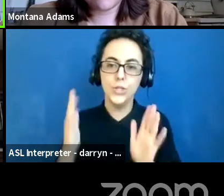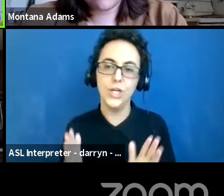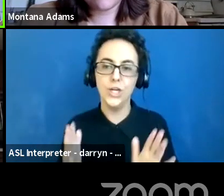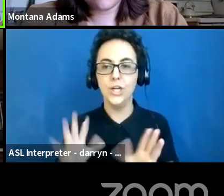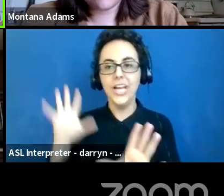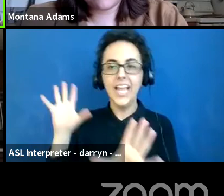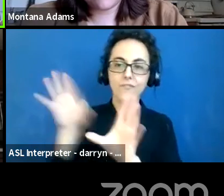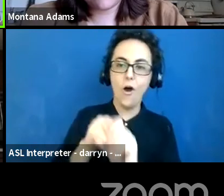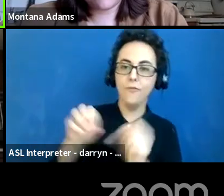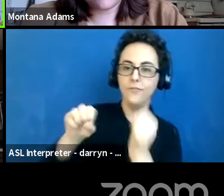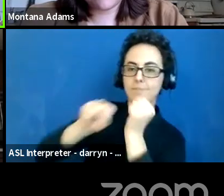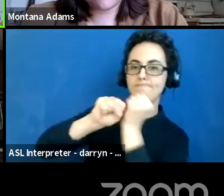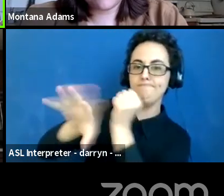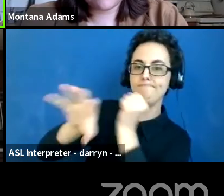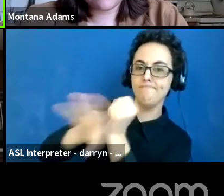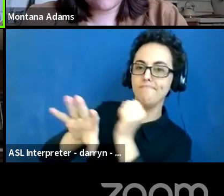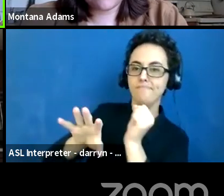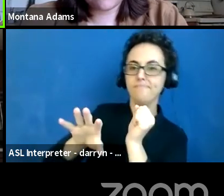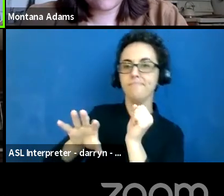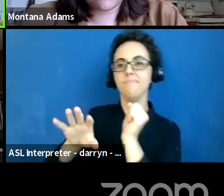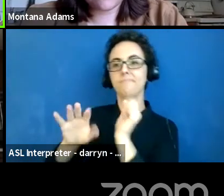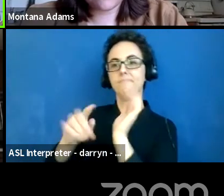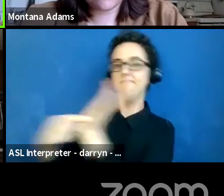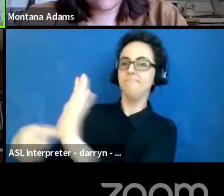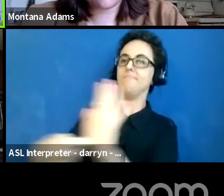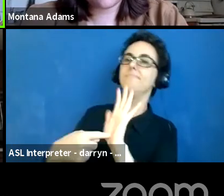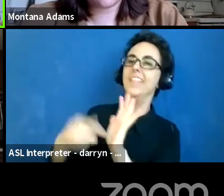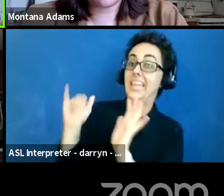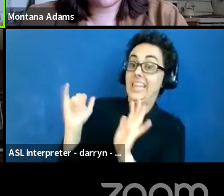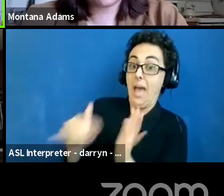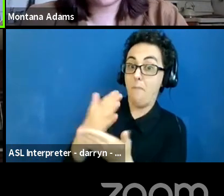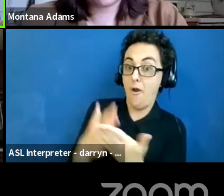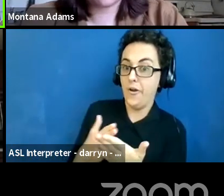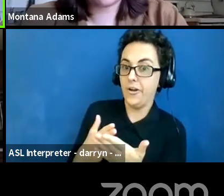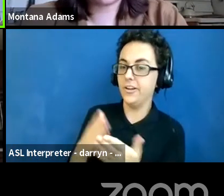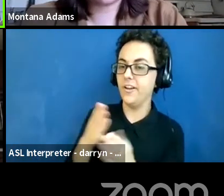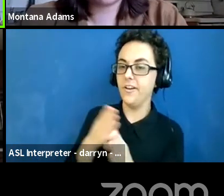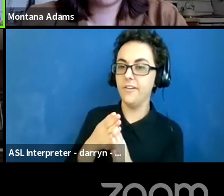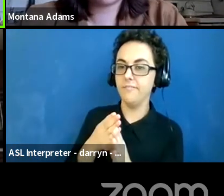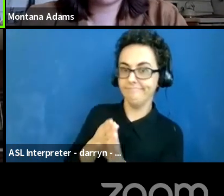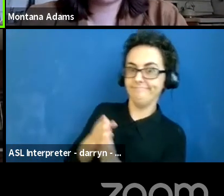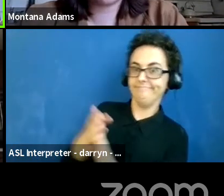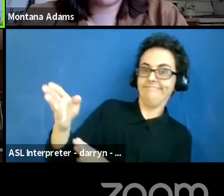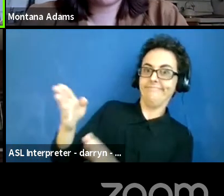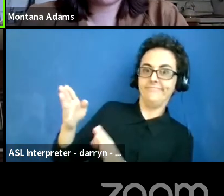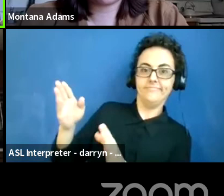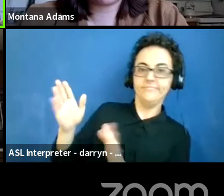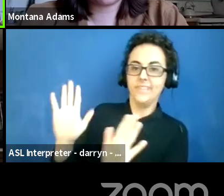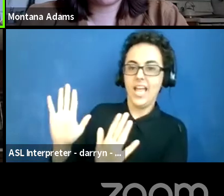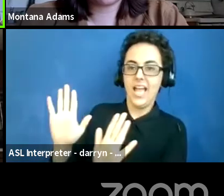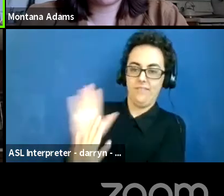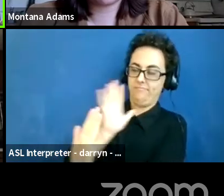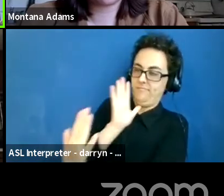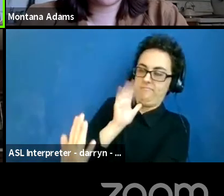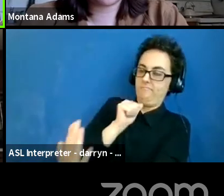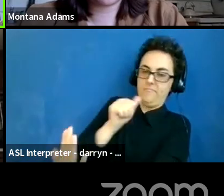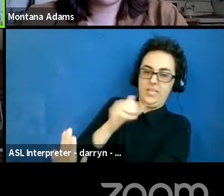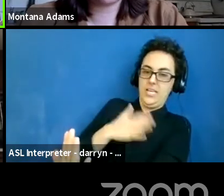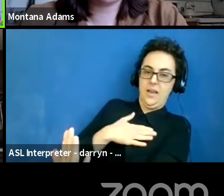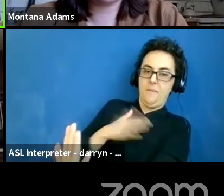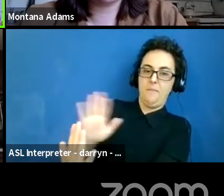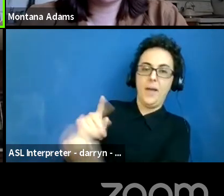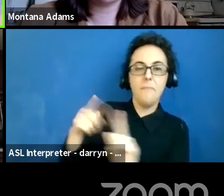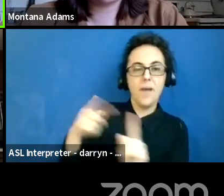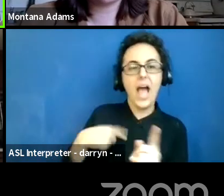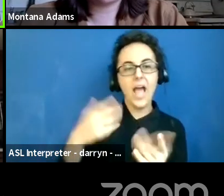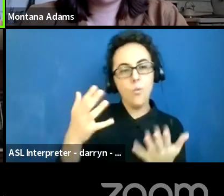marketing side of theater, but I would love to see like honoring these processes and respecting our stories in a different way